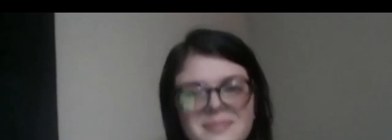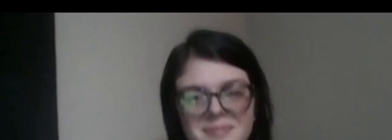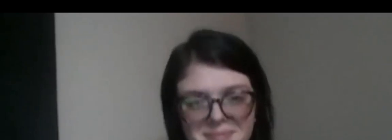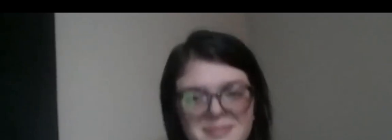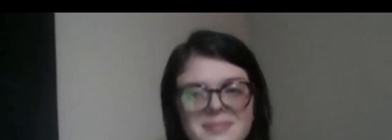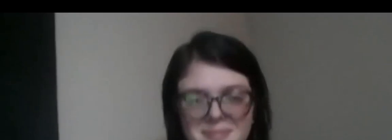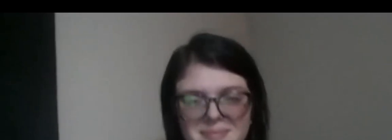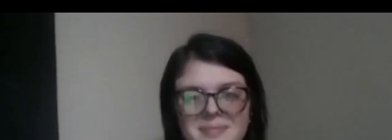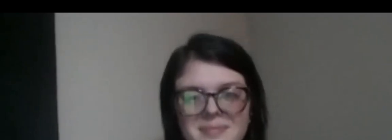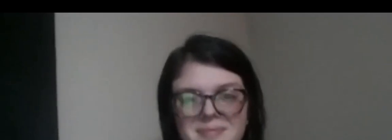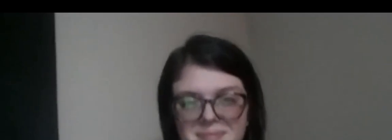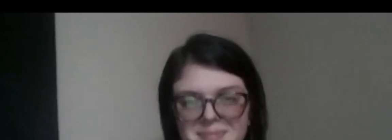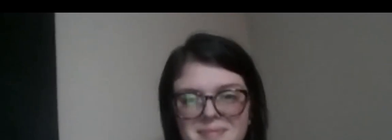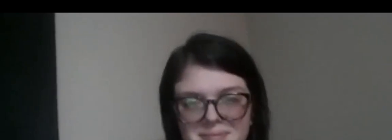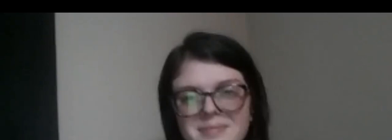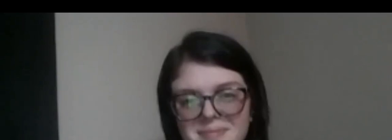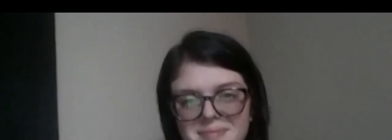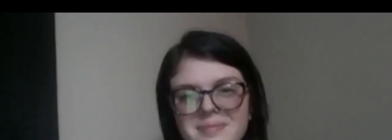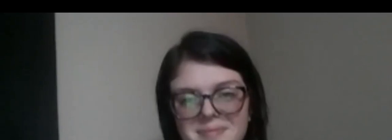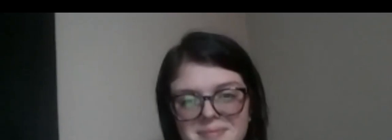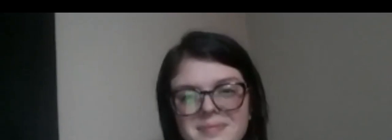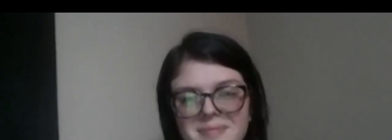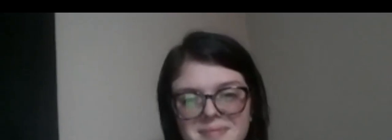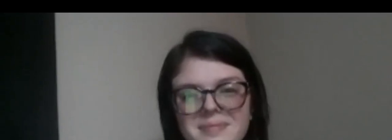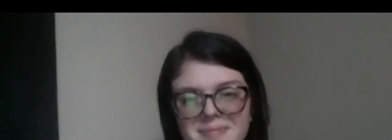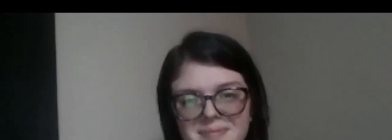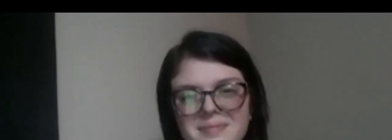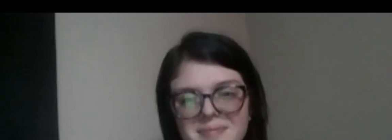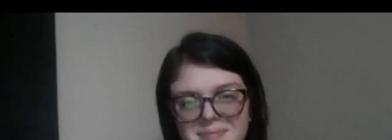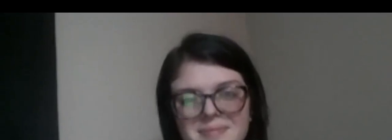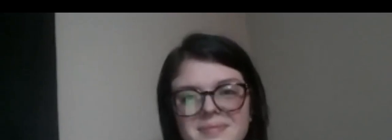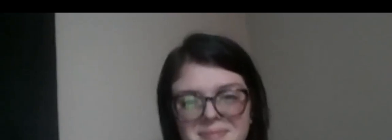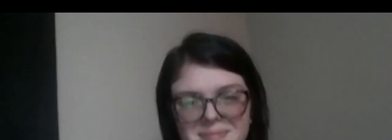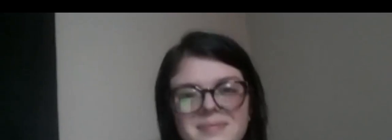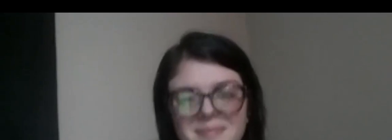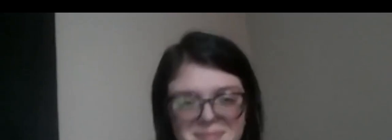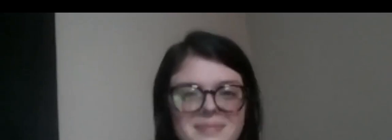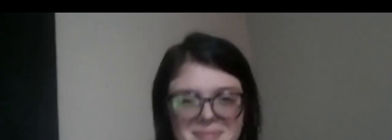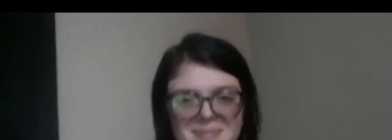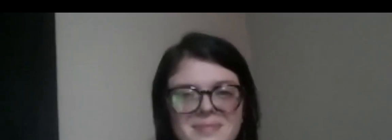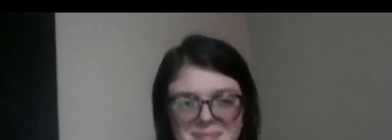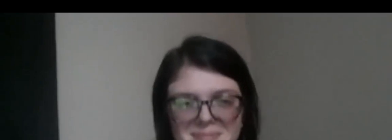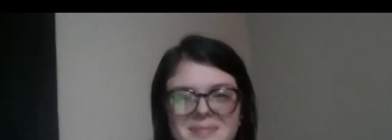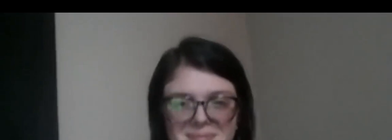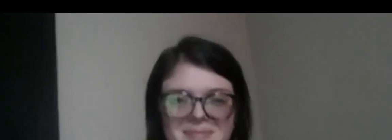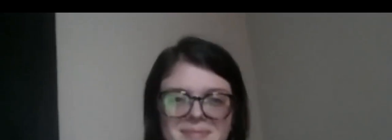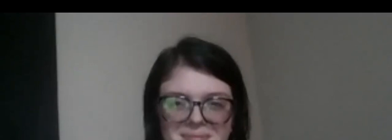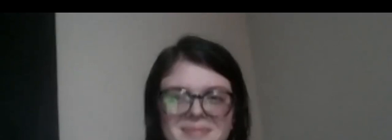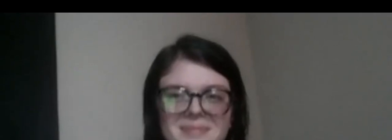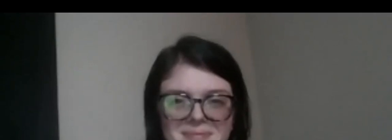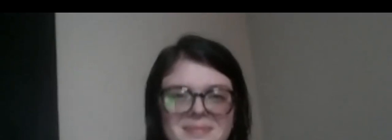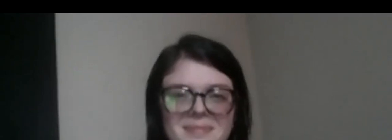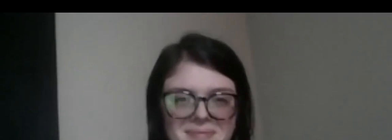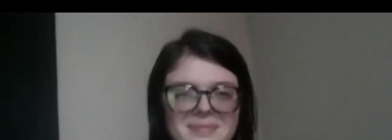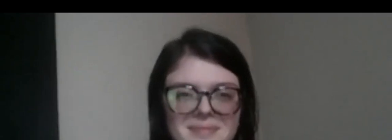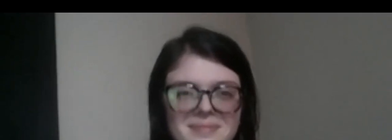emotions tends to, I don't know, it's just like brought something really important to my life. So that's kind of like why I'm interested